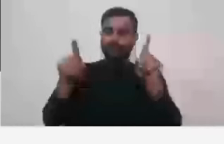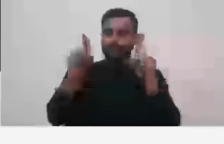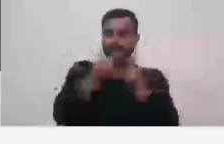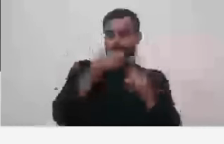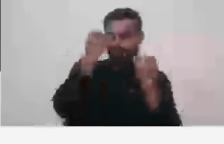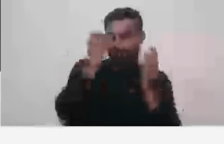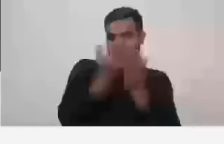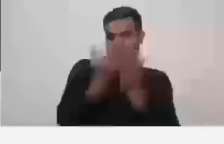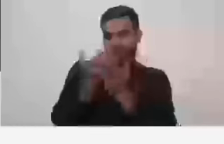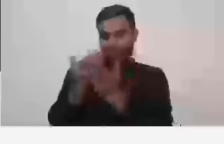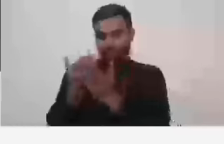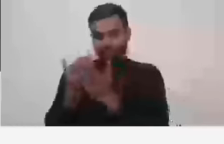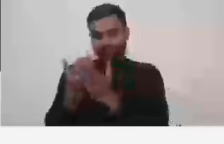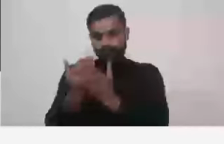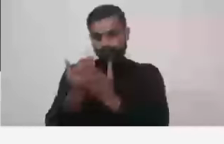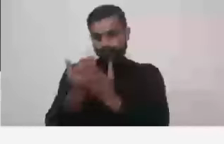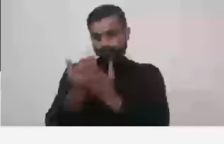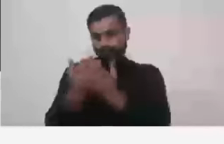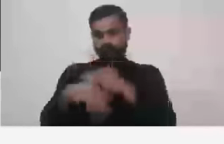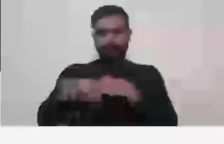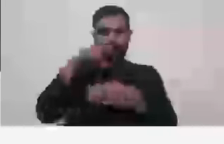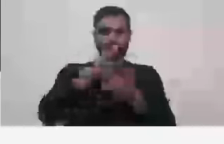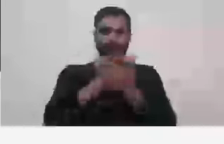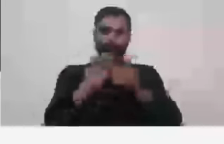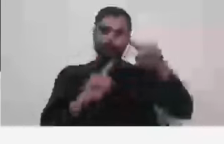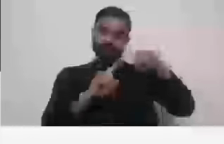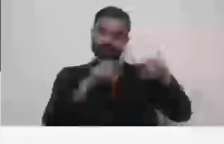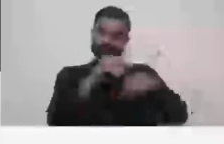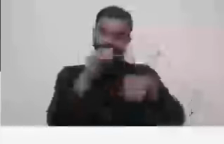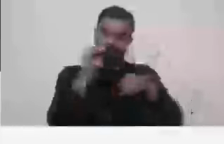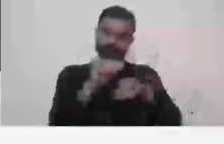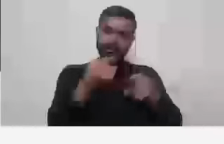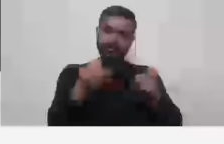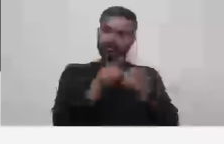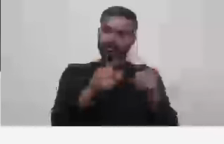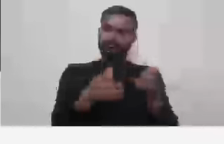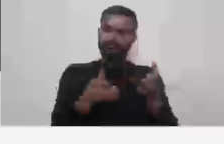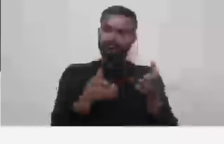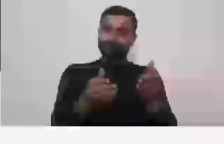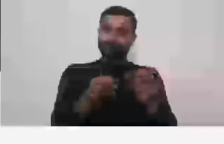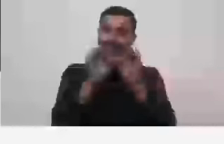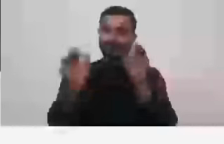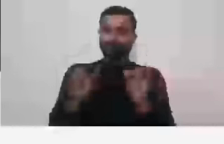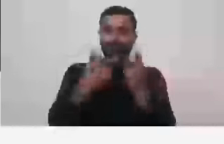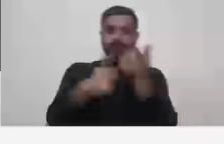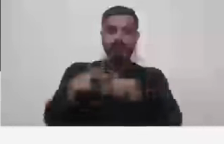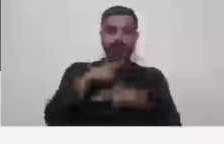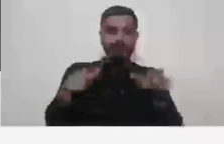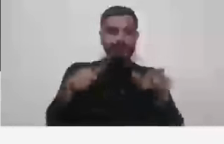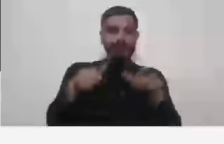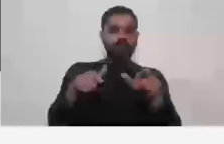are being put in the chat. So maybe forum in